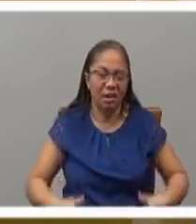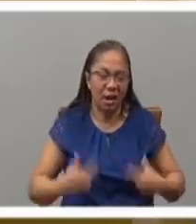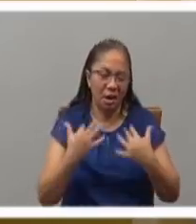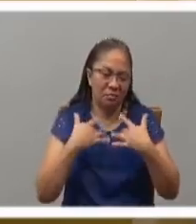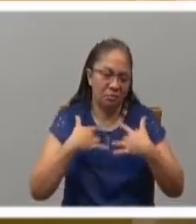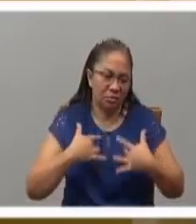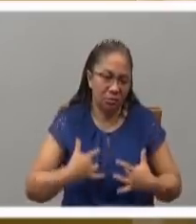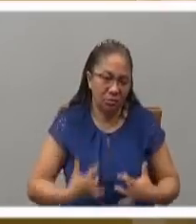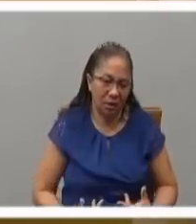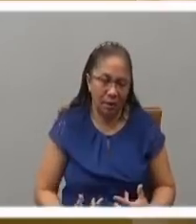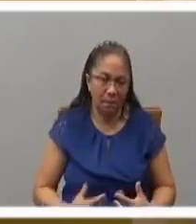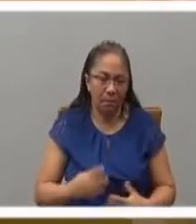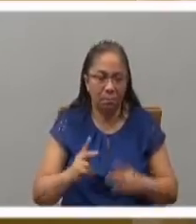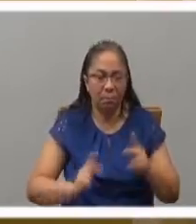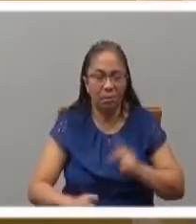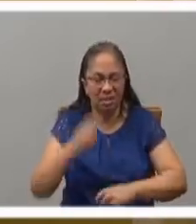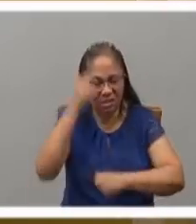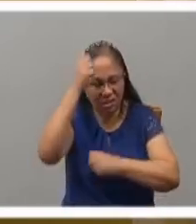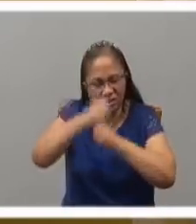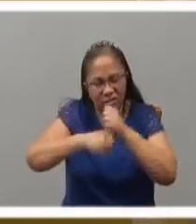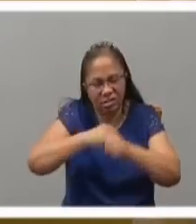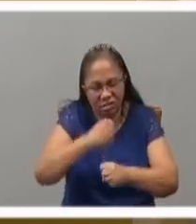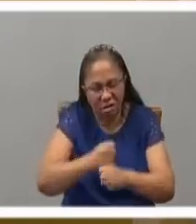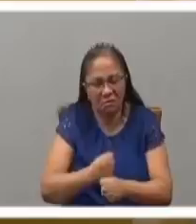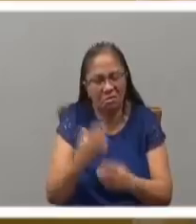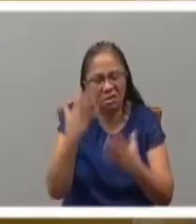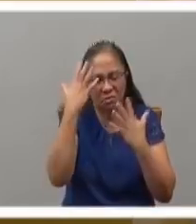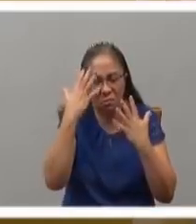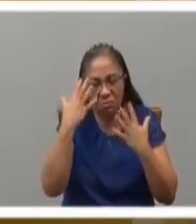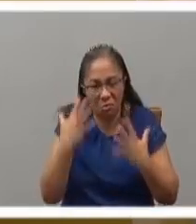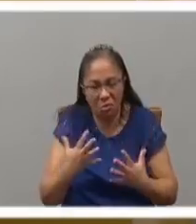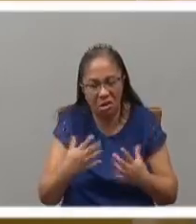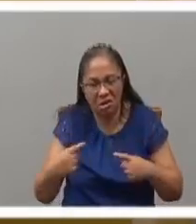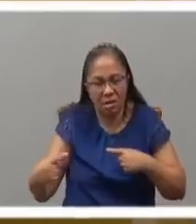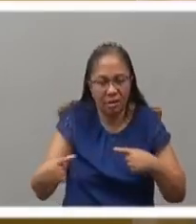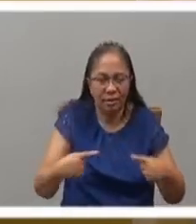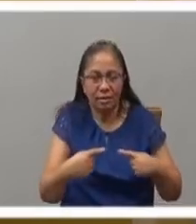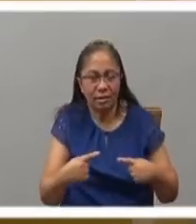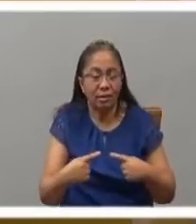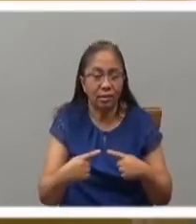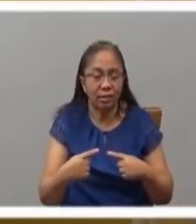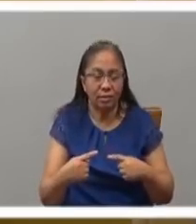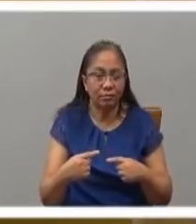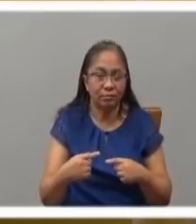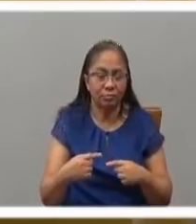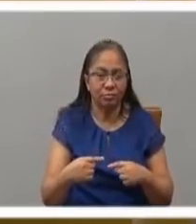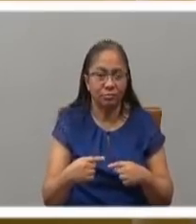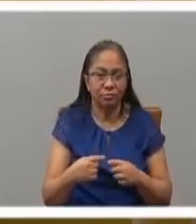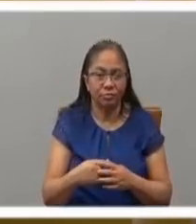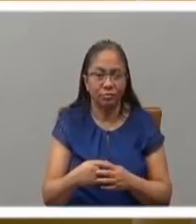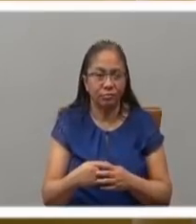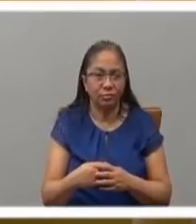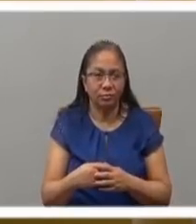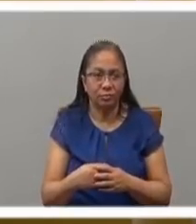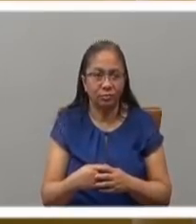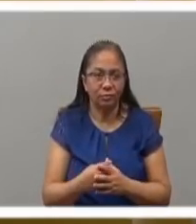Let us constantly encounter and accompany those who are living in their tombs. I had a